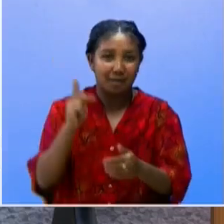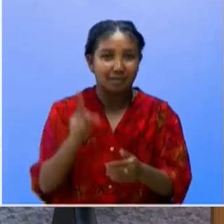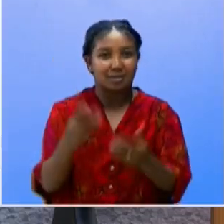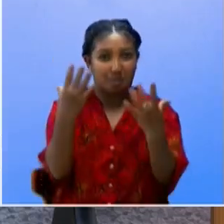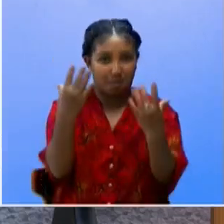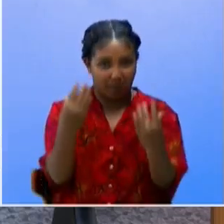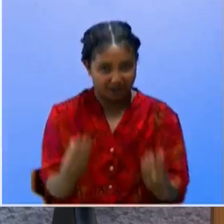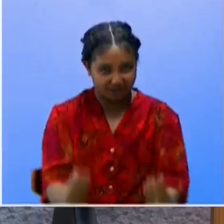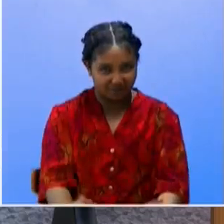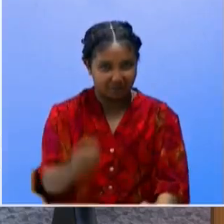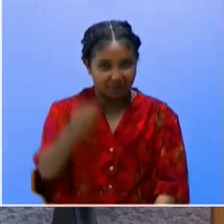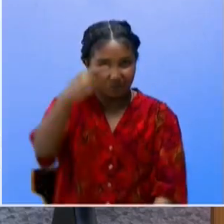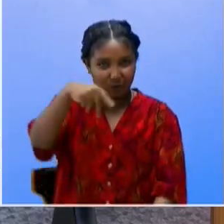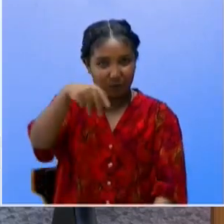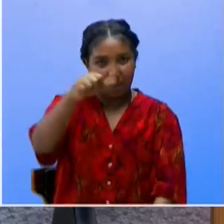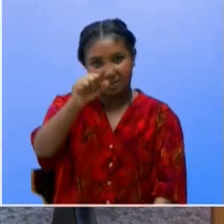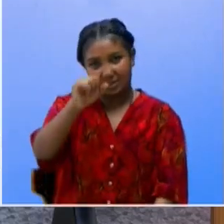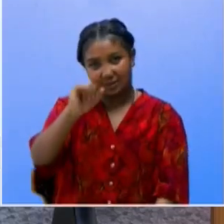passive.